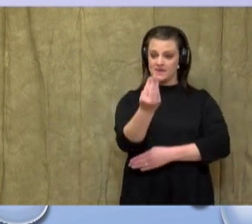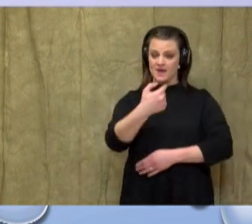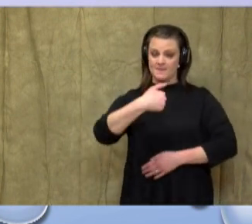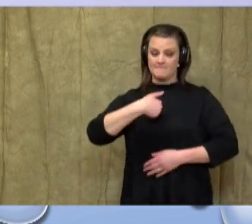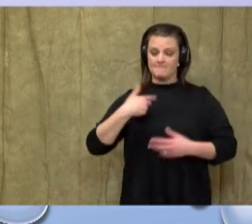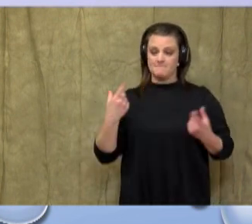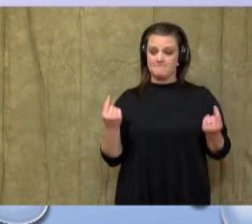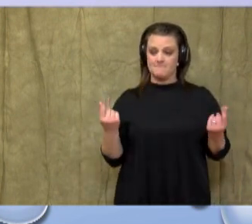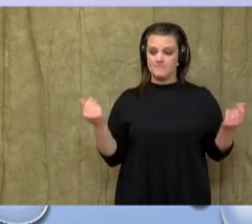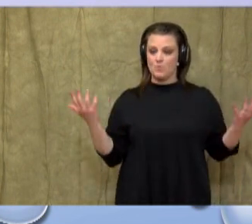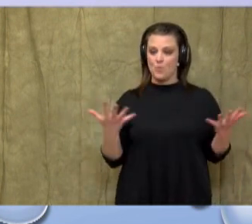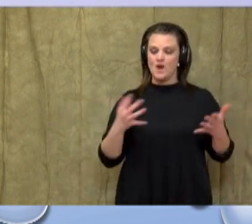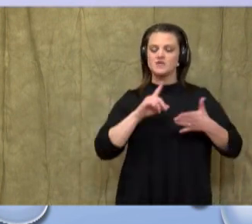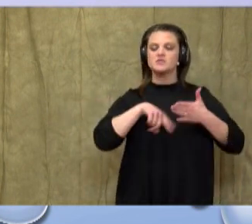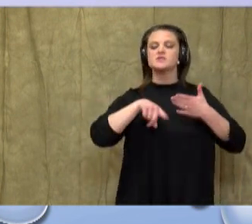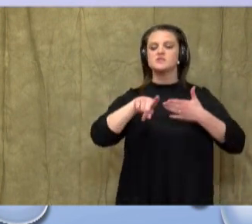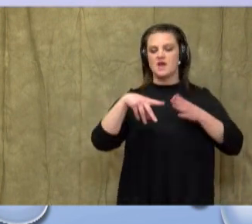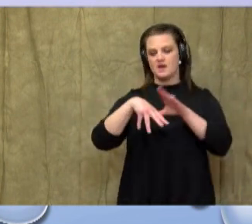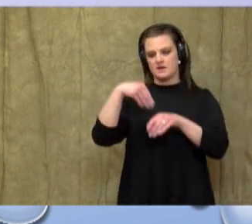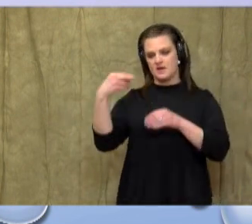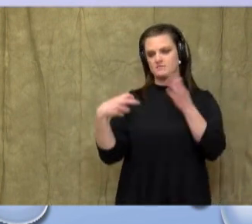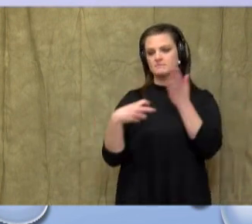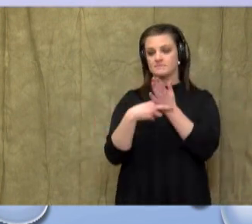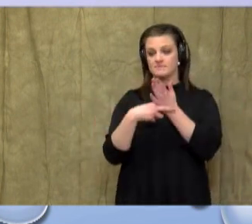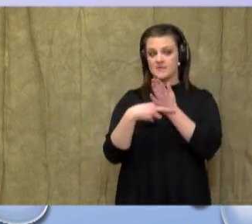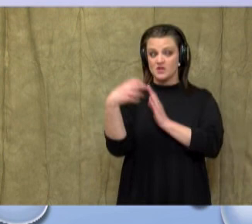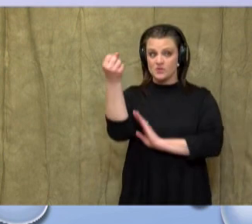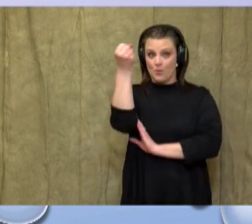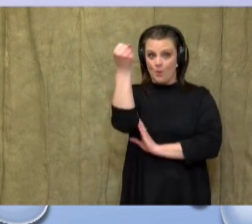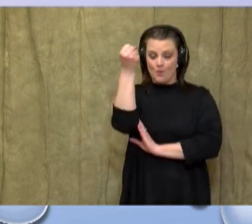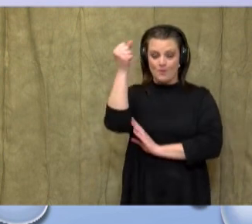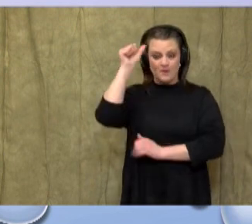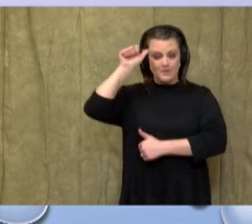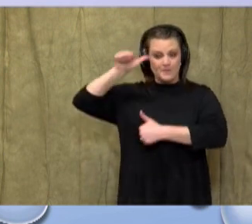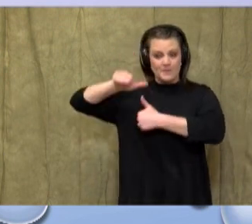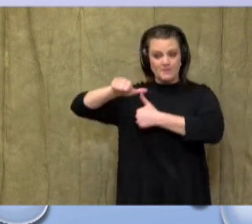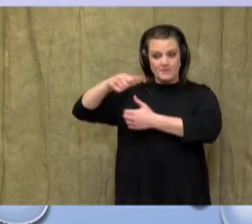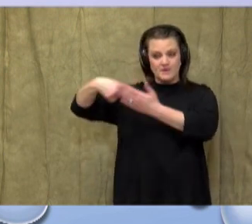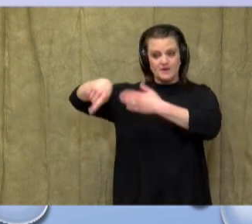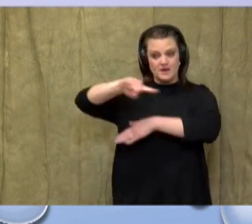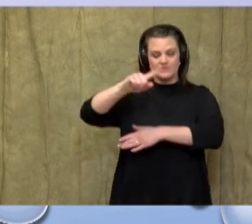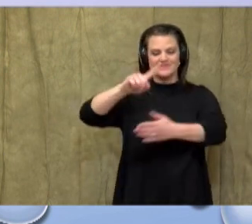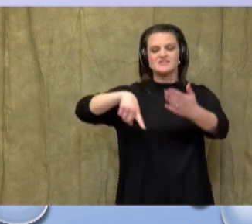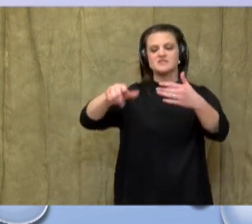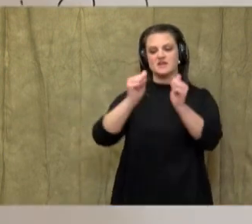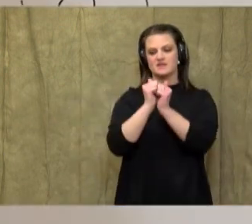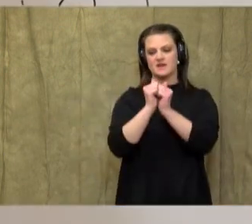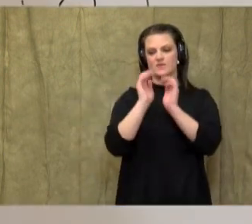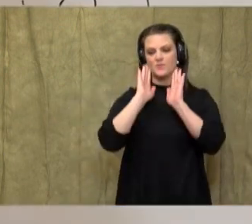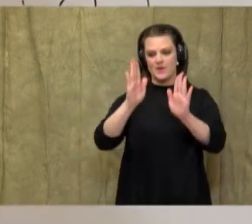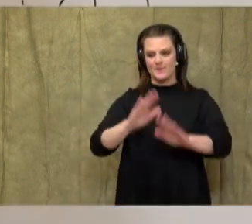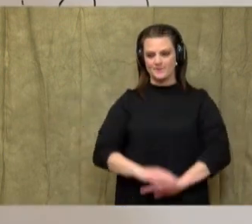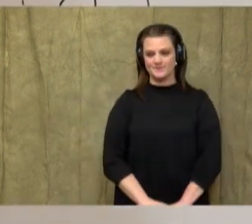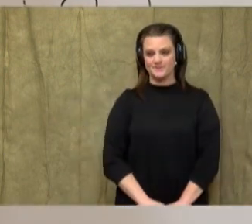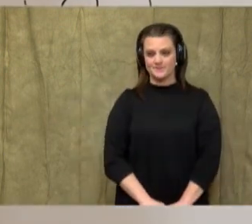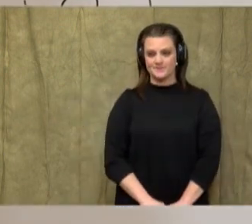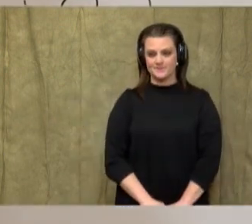your exit ticket with you. So you need to make sure you hold on to this over the weekend so that we can check this together.